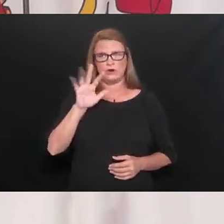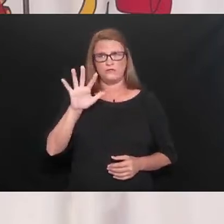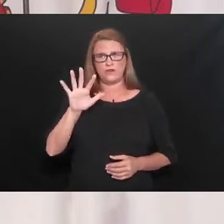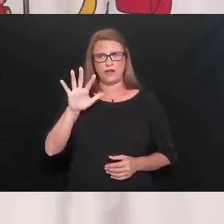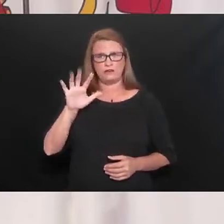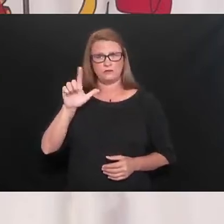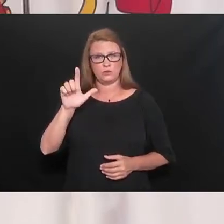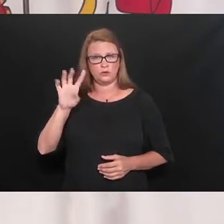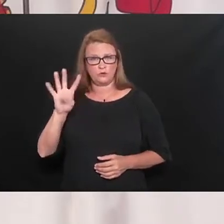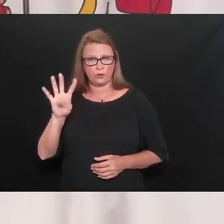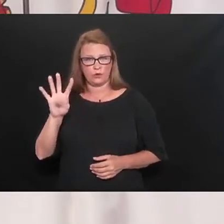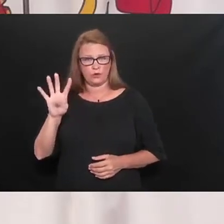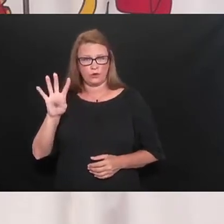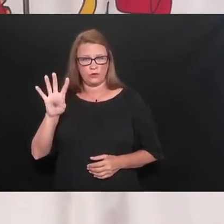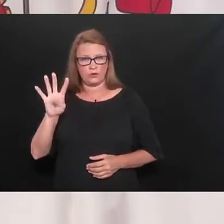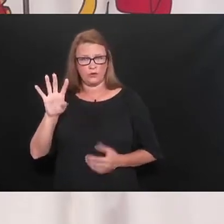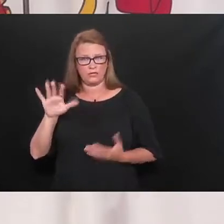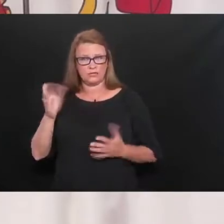3,524th death,